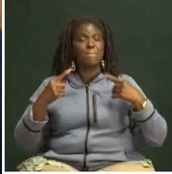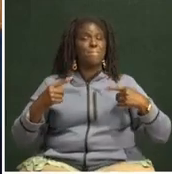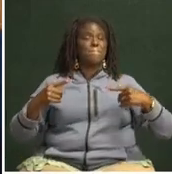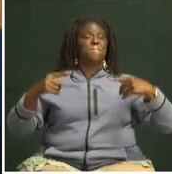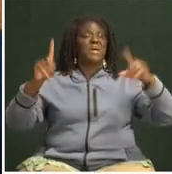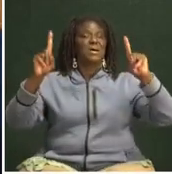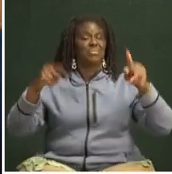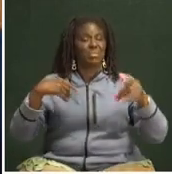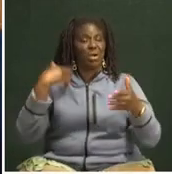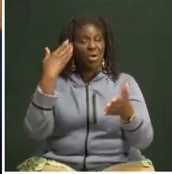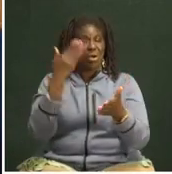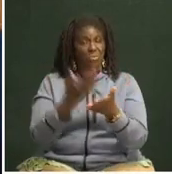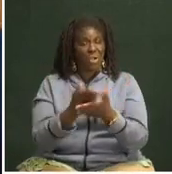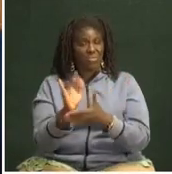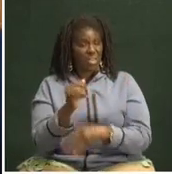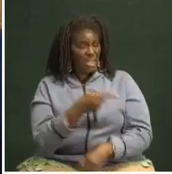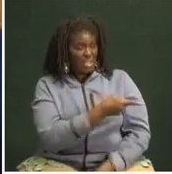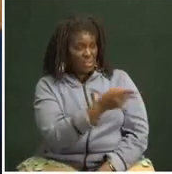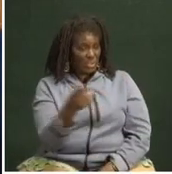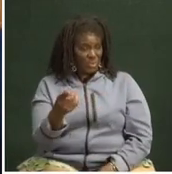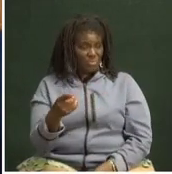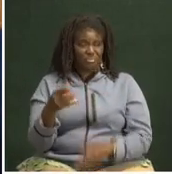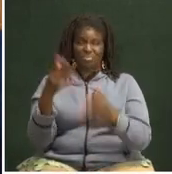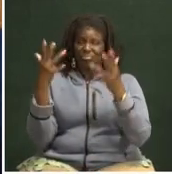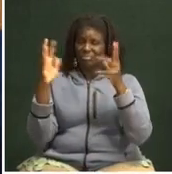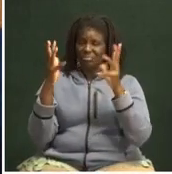end, just like all of you.